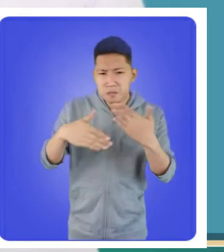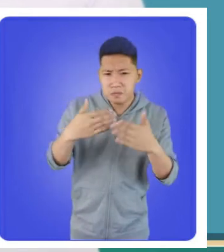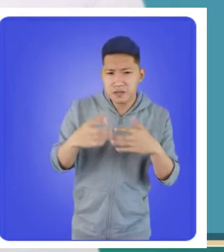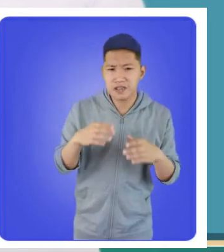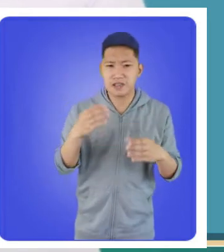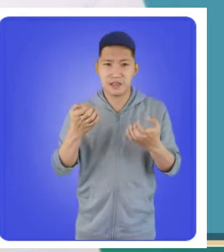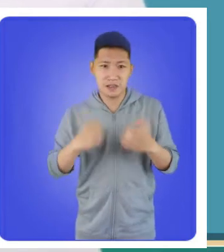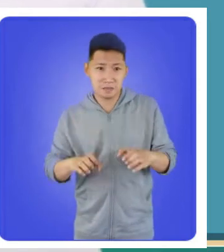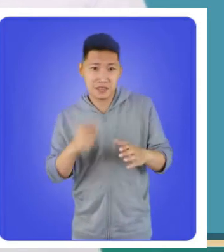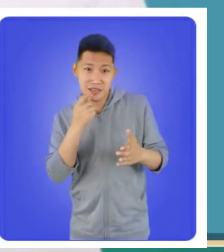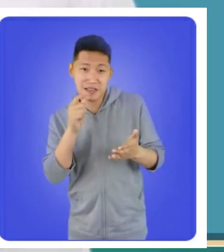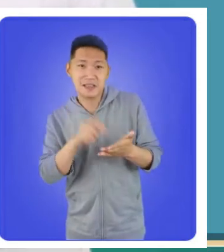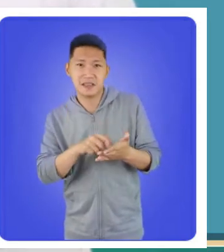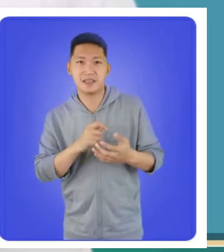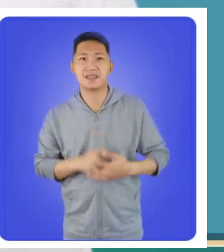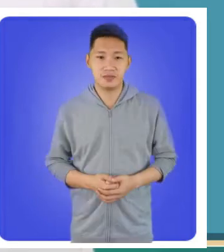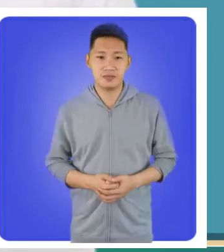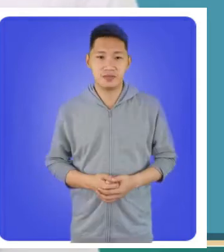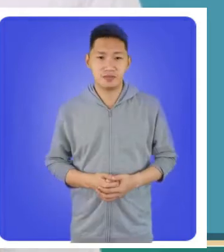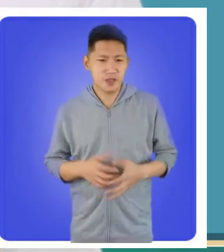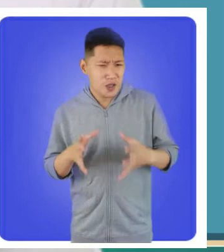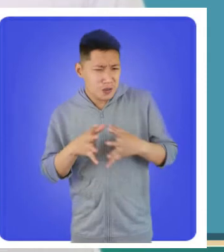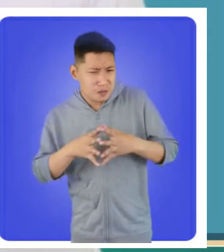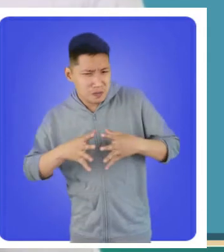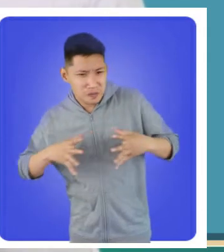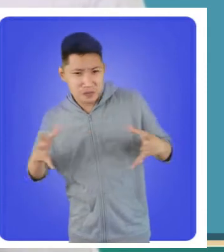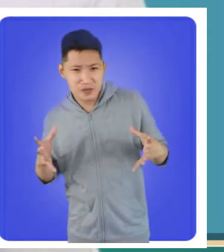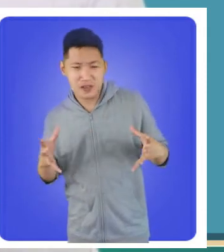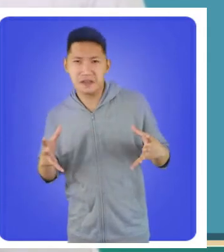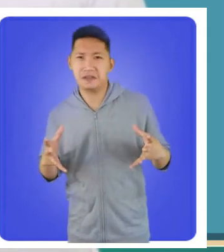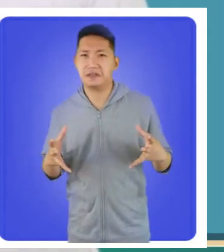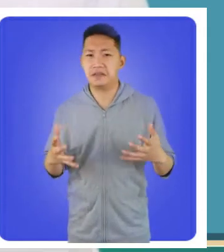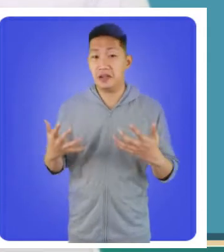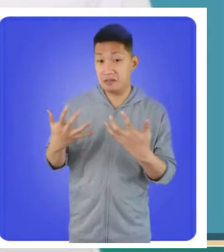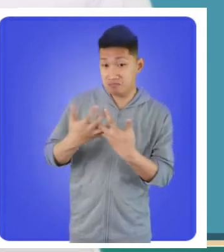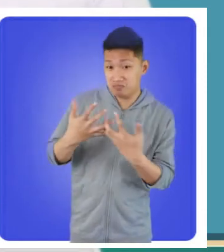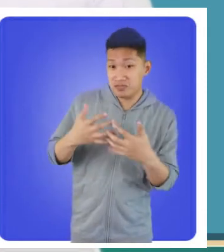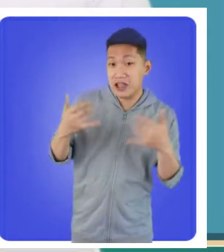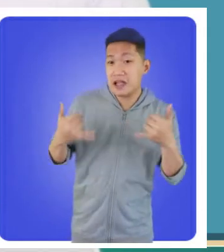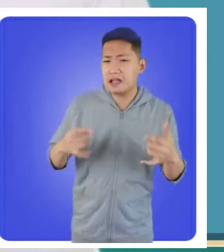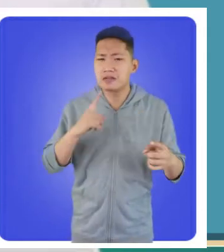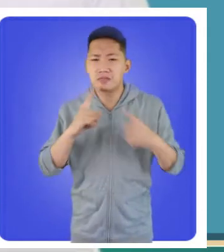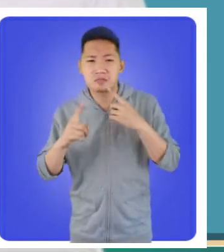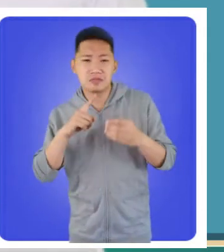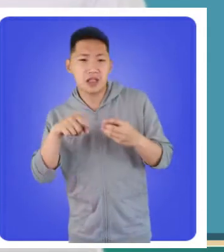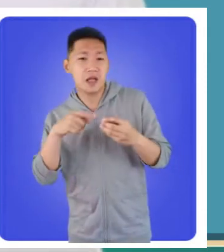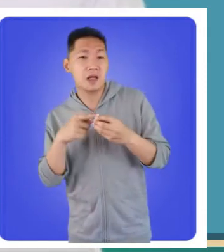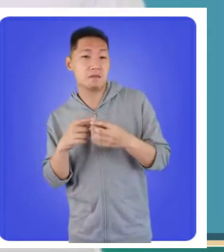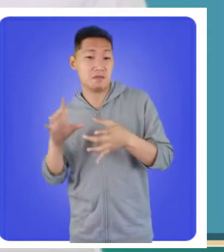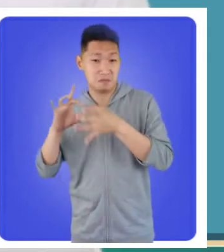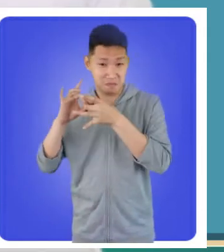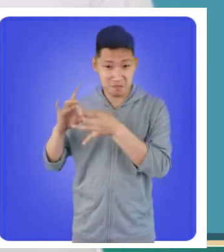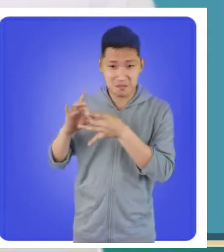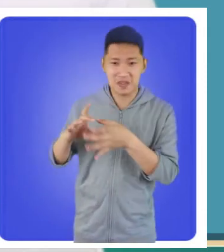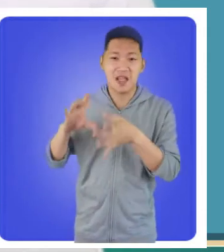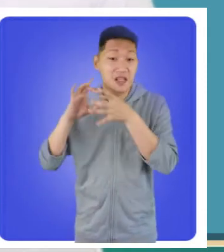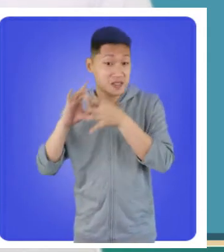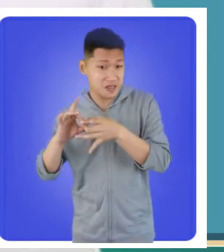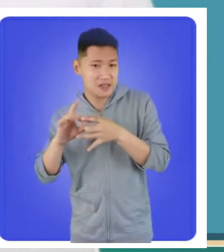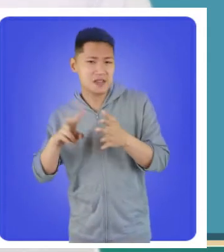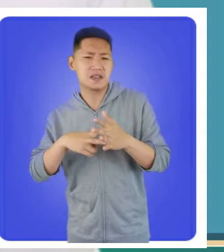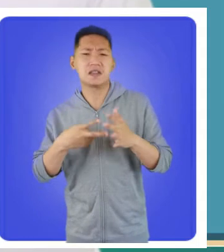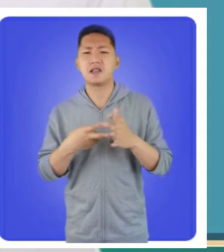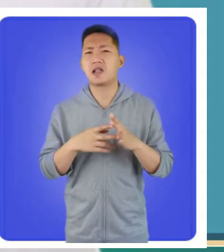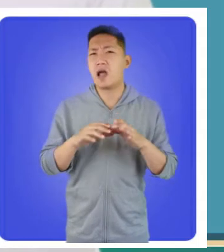of events in the text. So much for cohesion. Let's now talk about coherence.